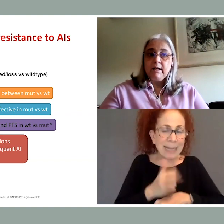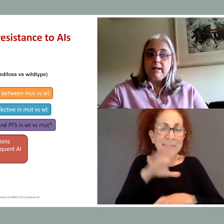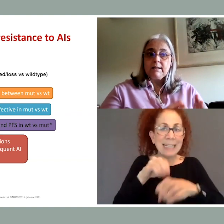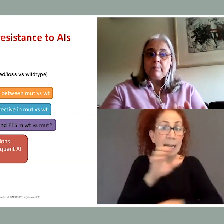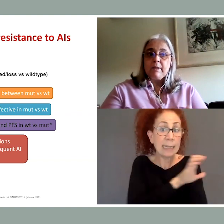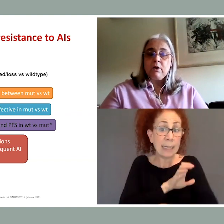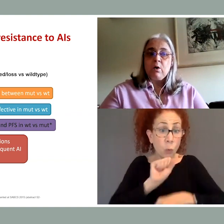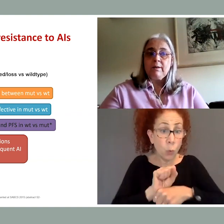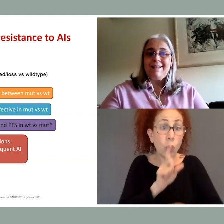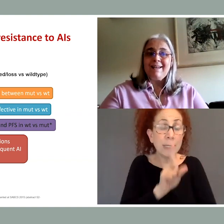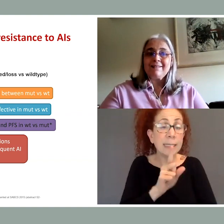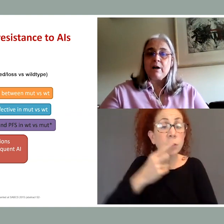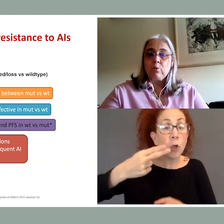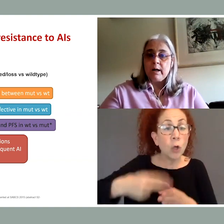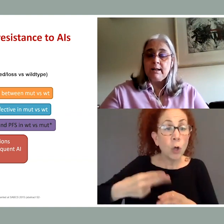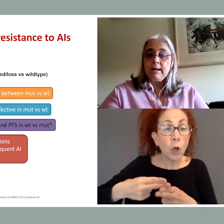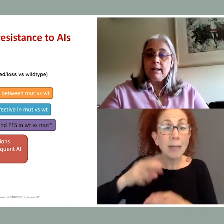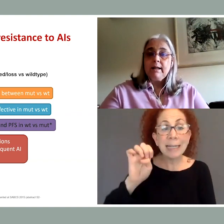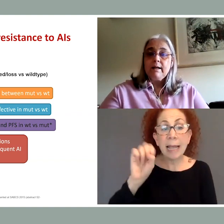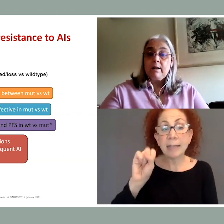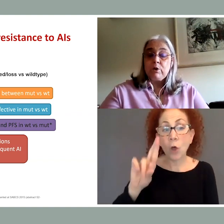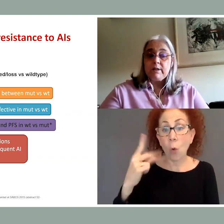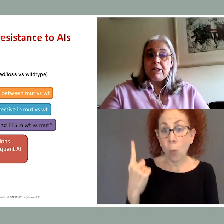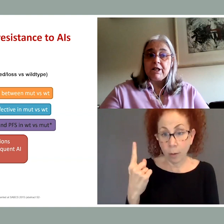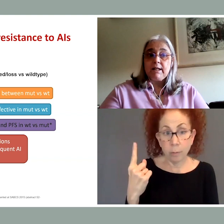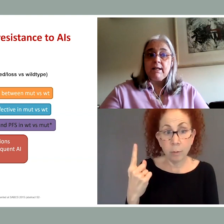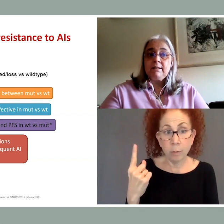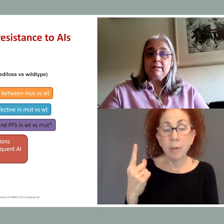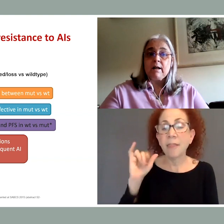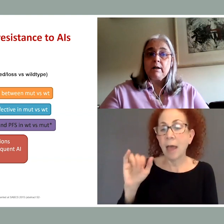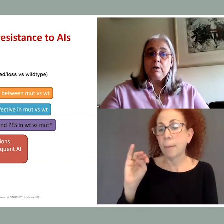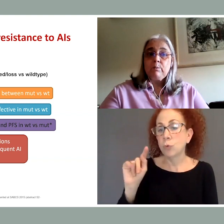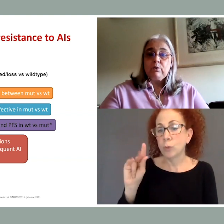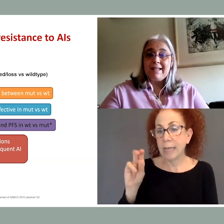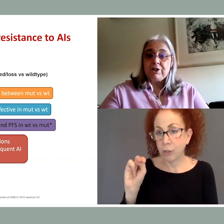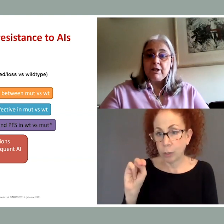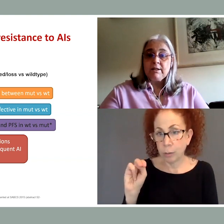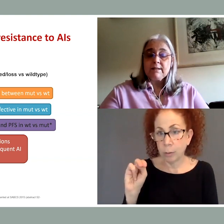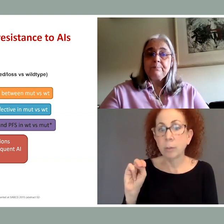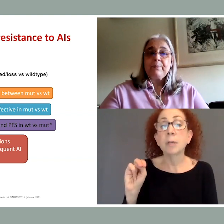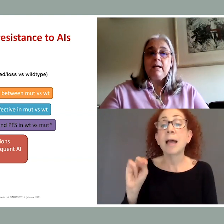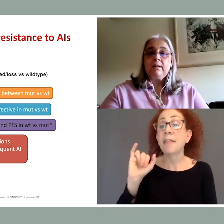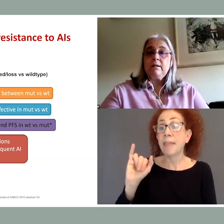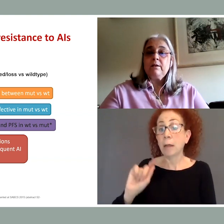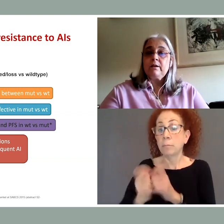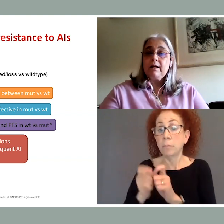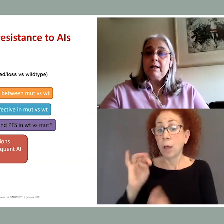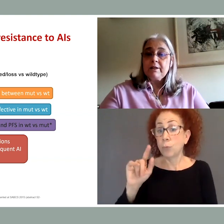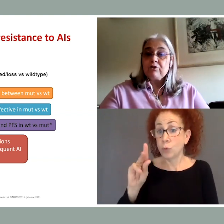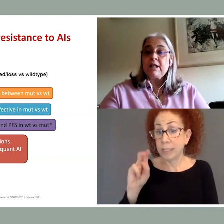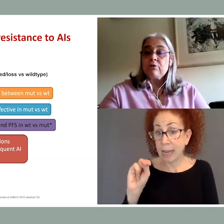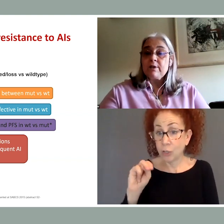practice is something called ESR1 mutation. And these are mutations in